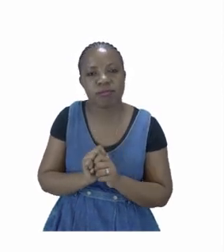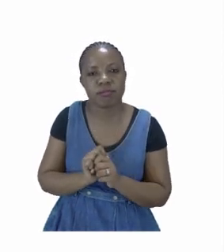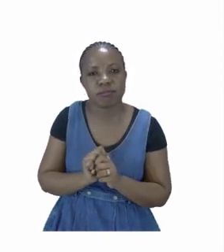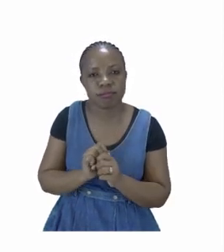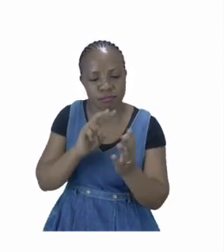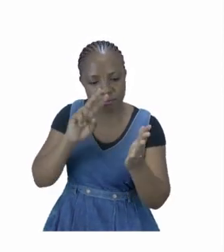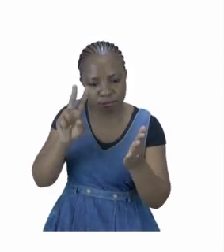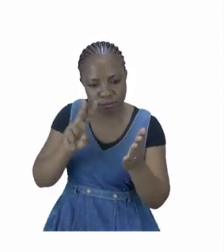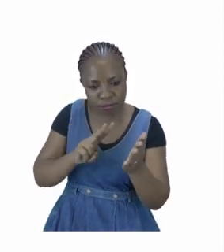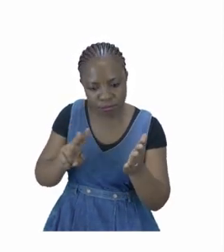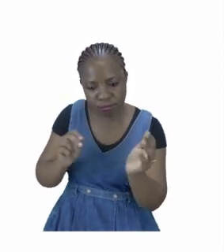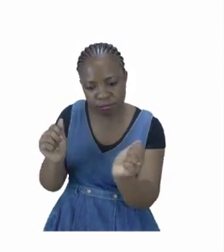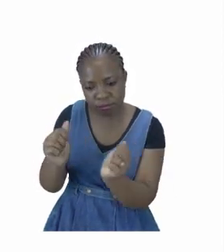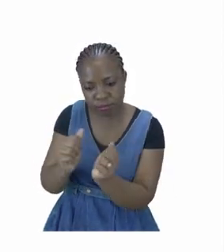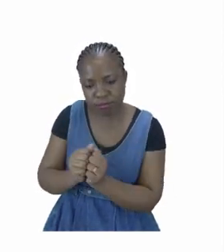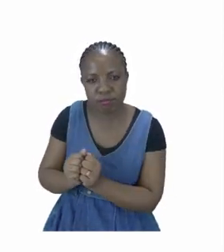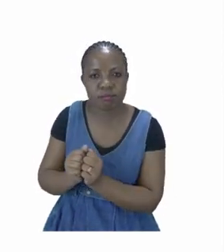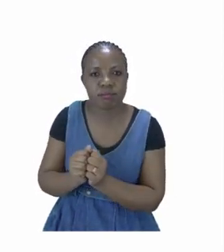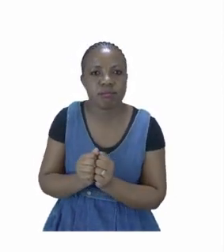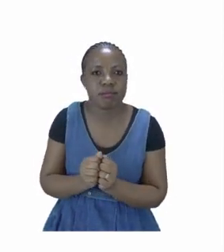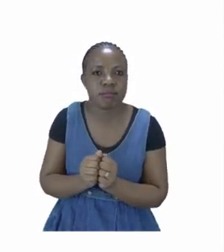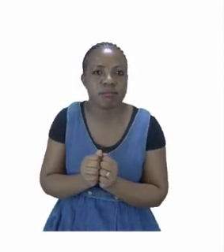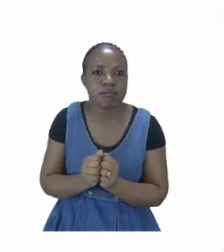3s? Very good.